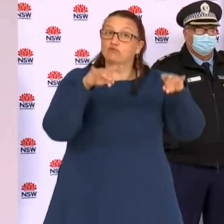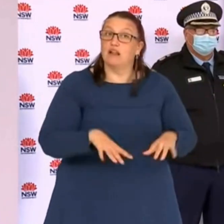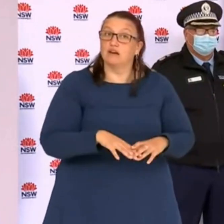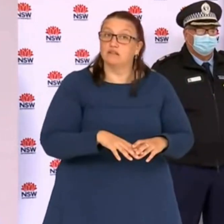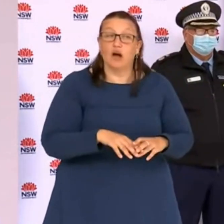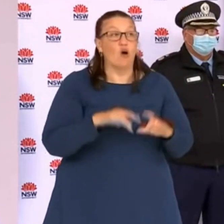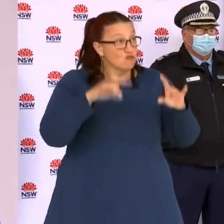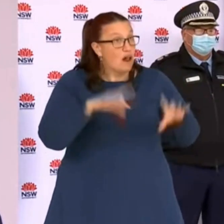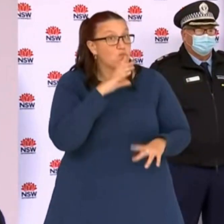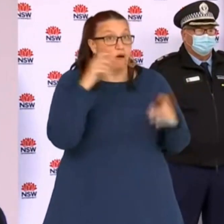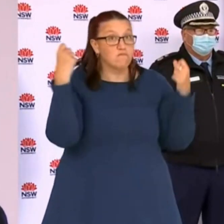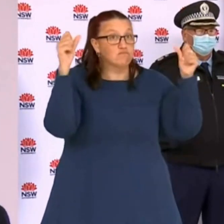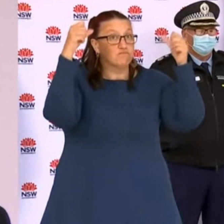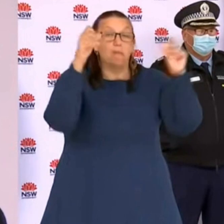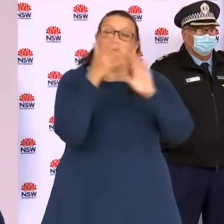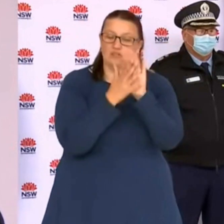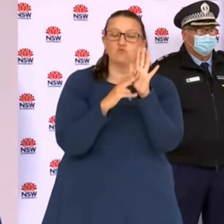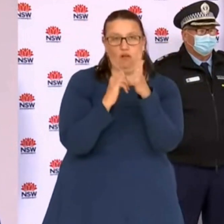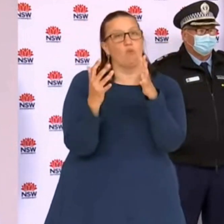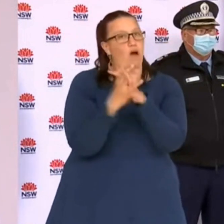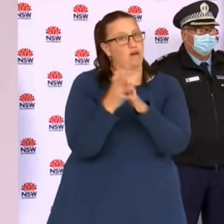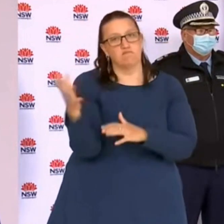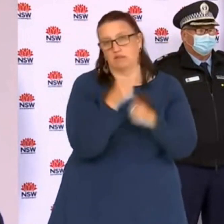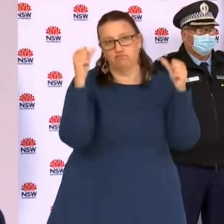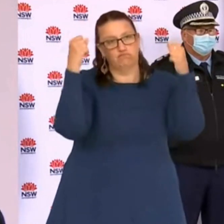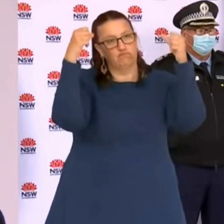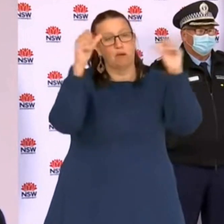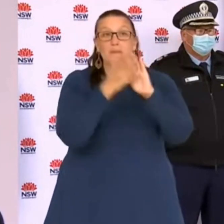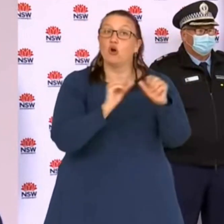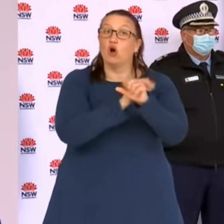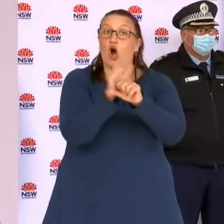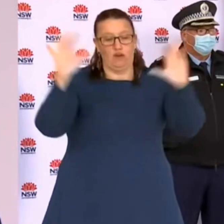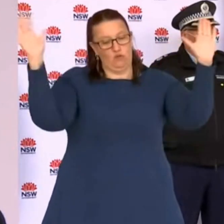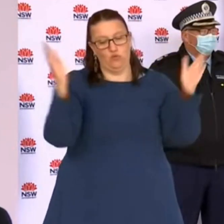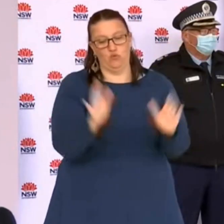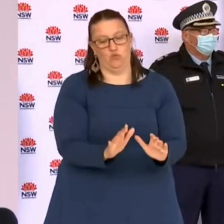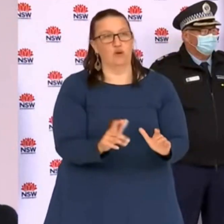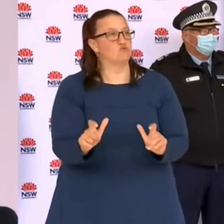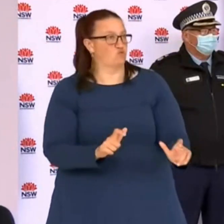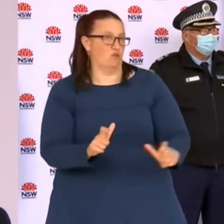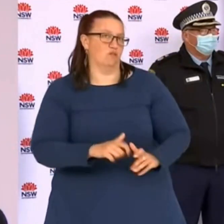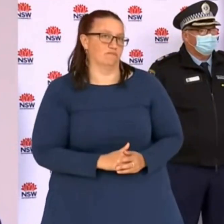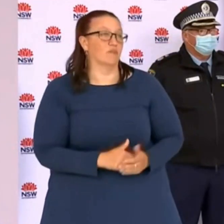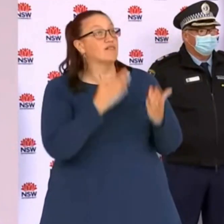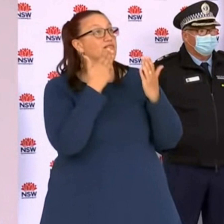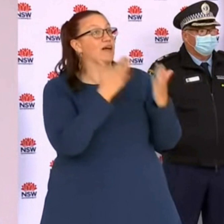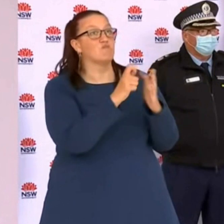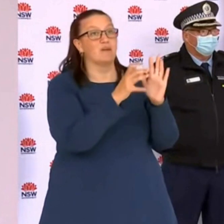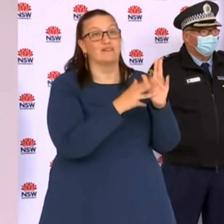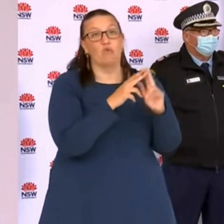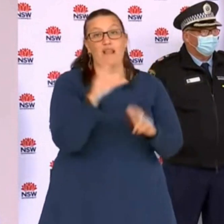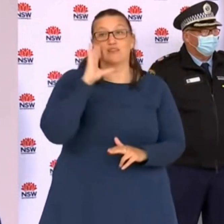difficult challenge. And I just want to thank the Prime Minister for acknowledging that and for being open to listening to the case that we put to